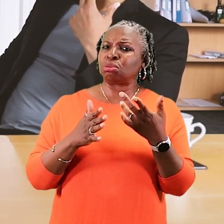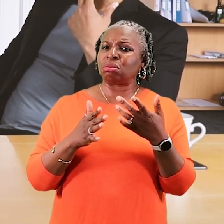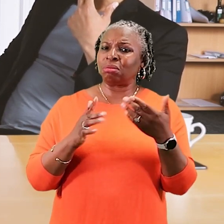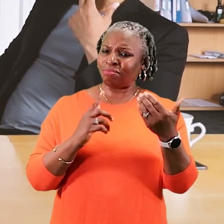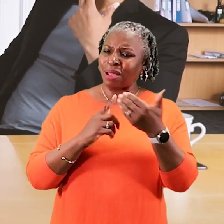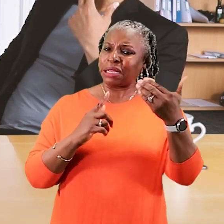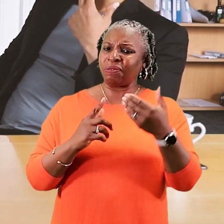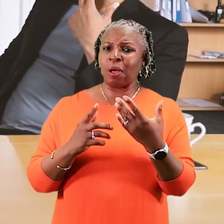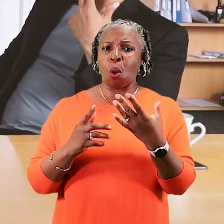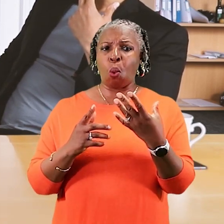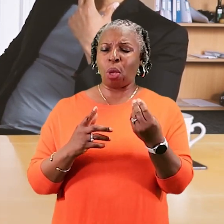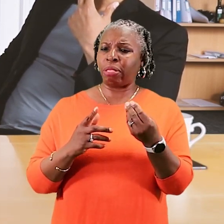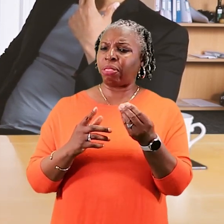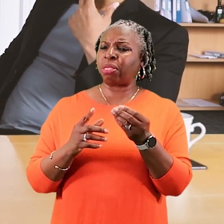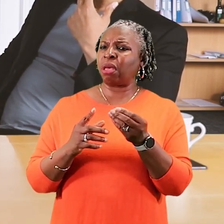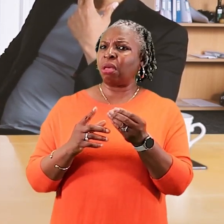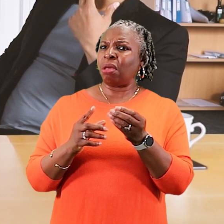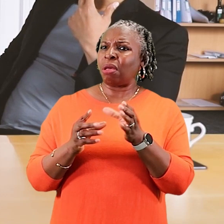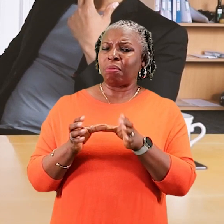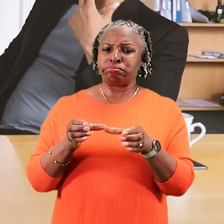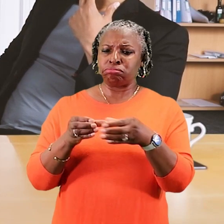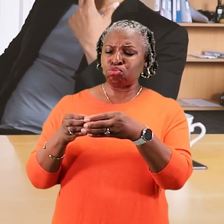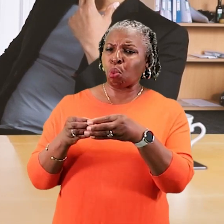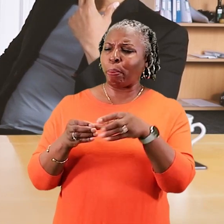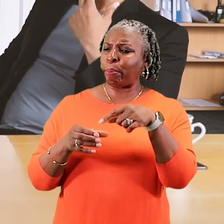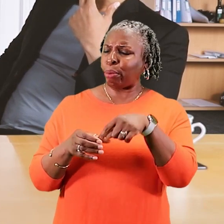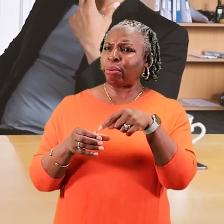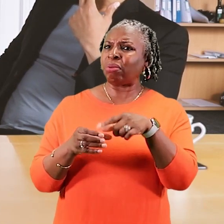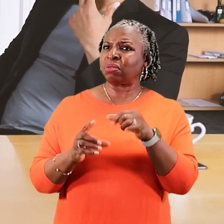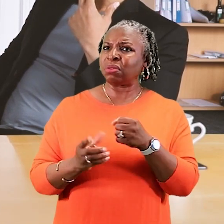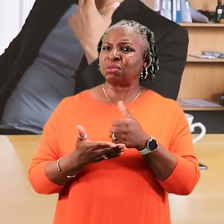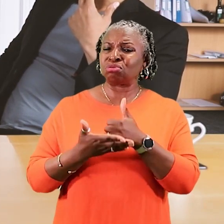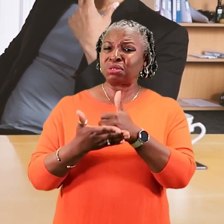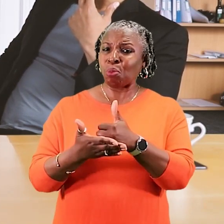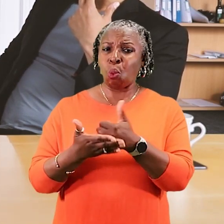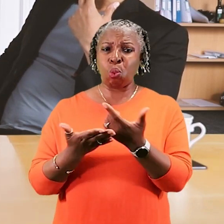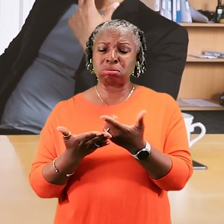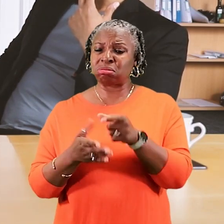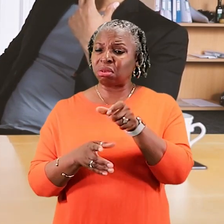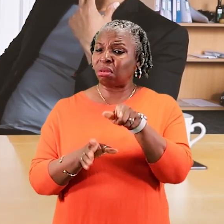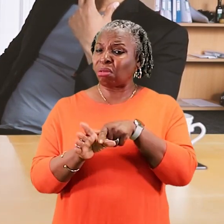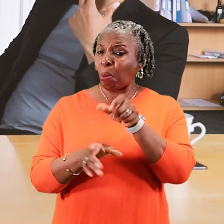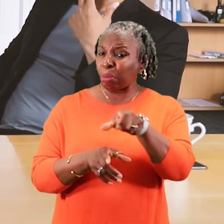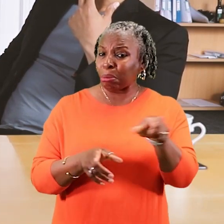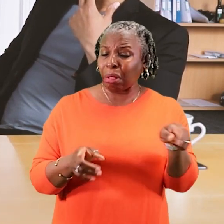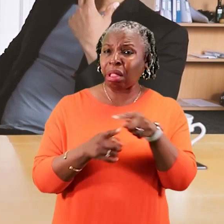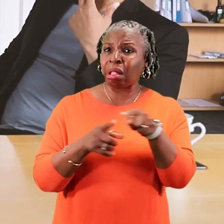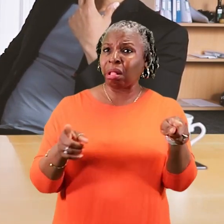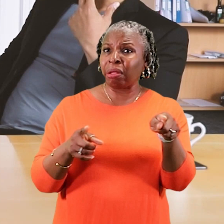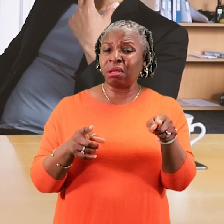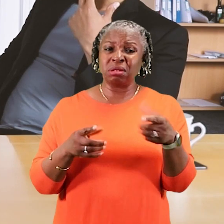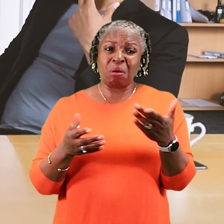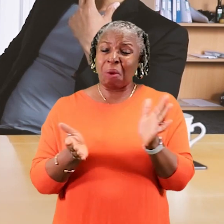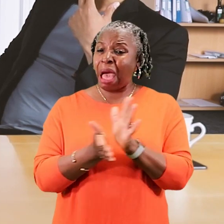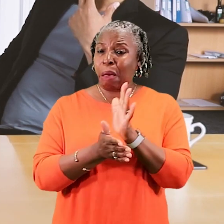don't, or at least become engaged. So yeah, if I have more time, I'd like to do lots of events, but I'm happy to talk to any young people at